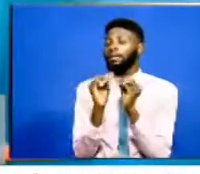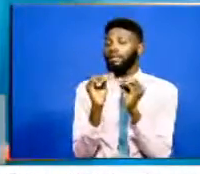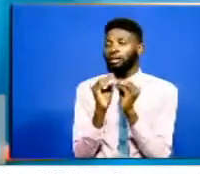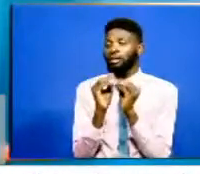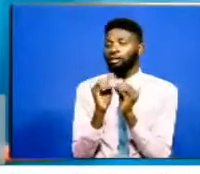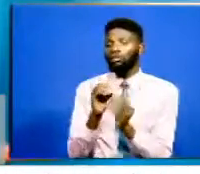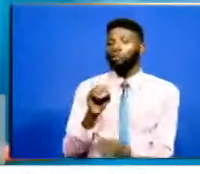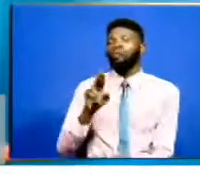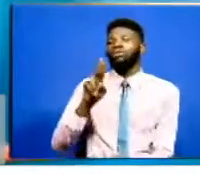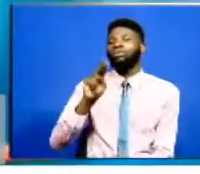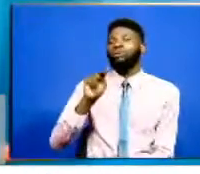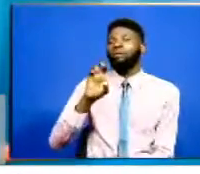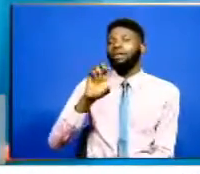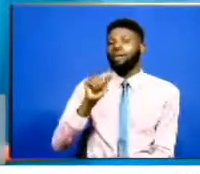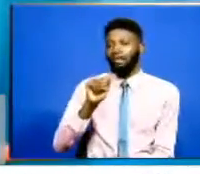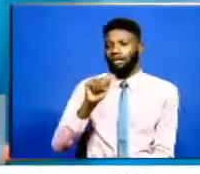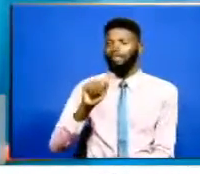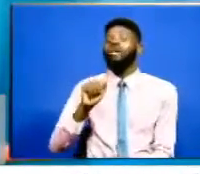resume in